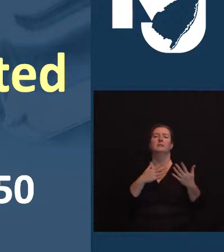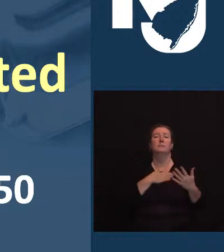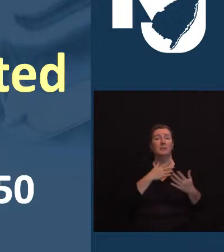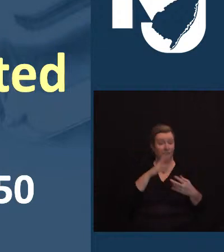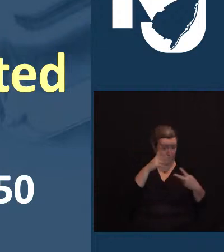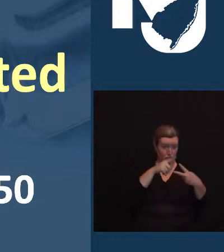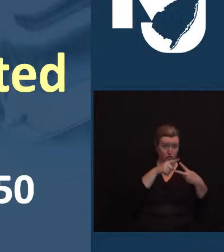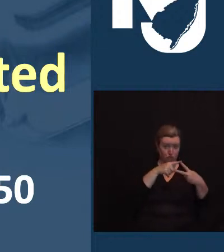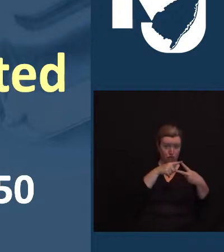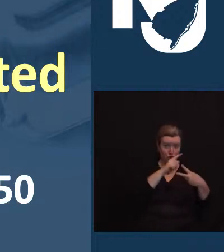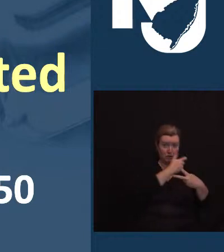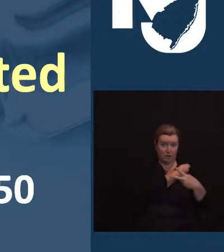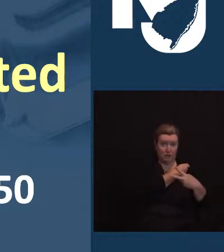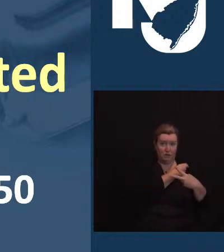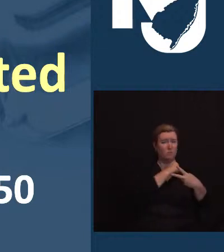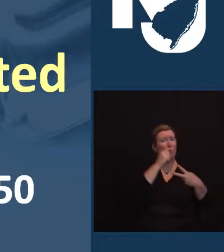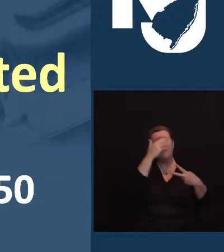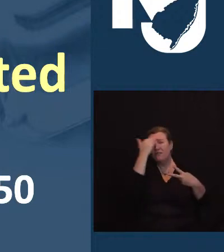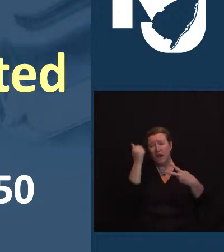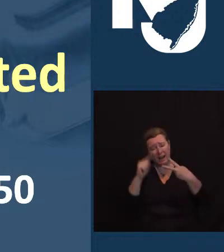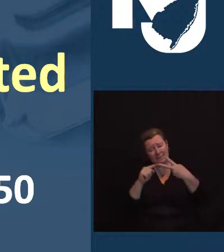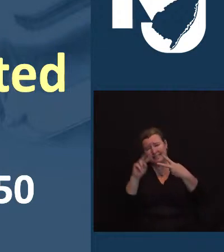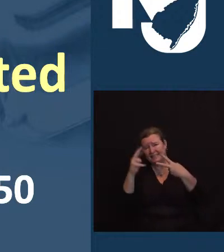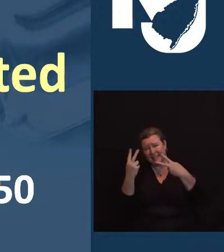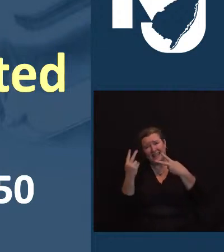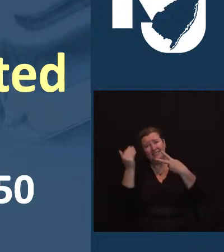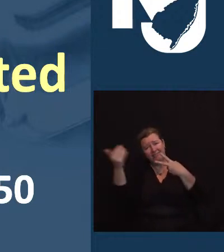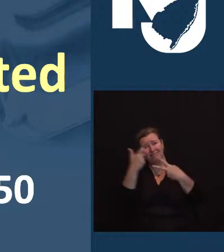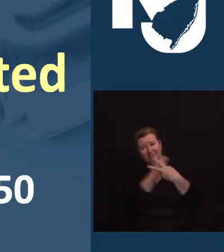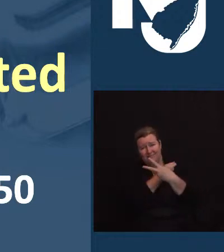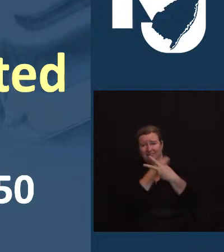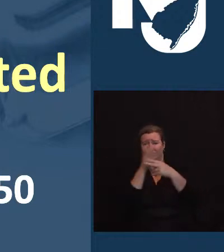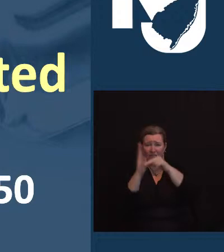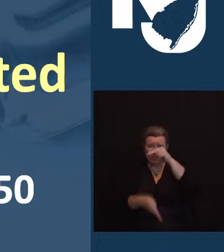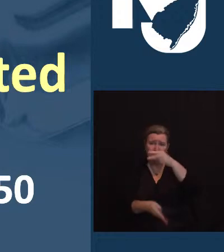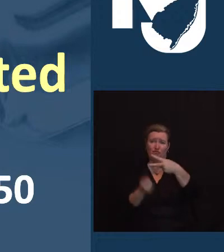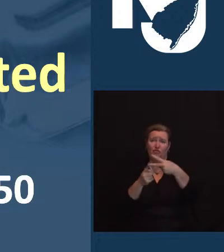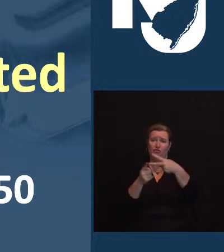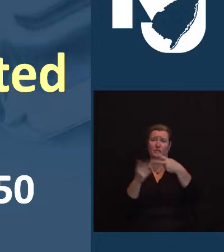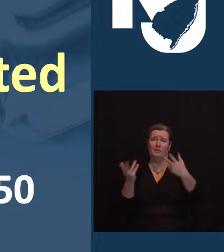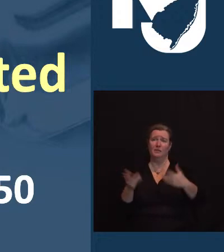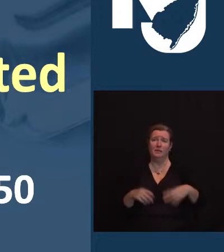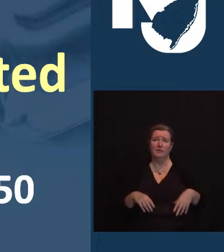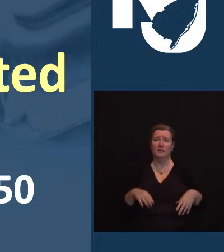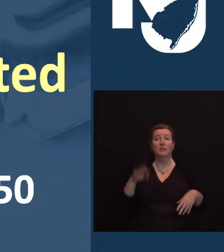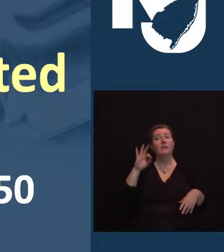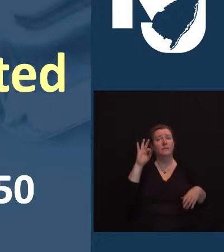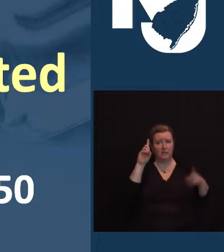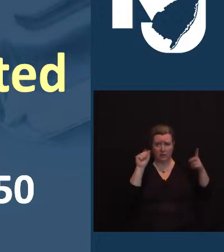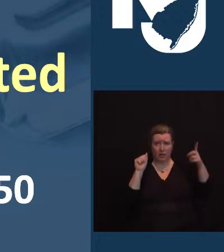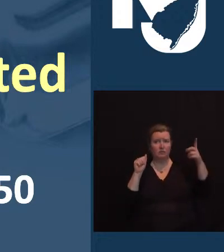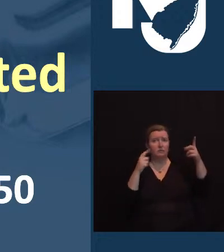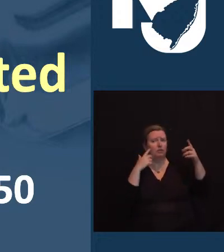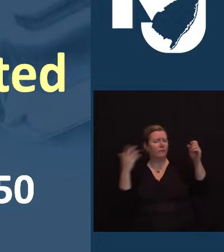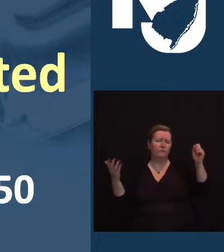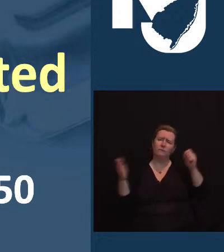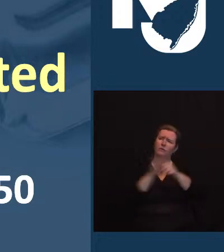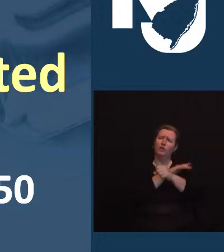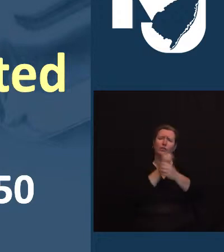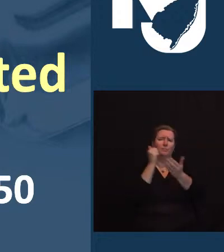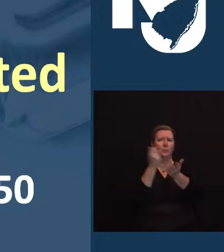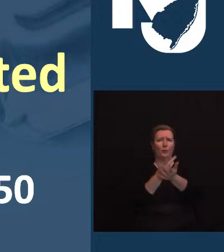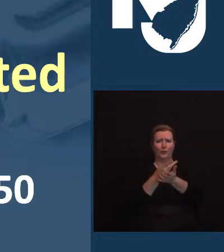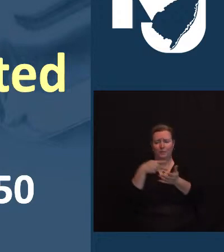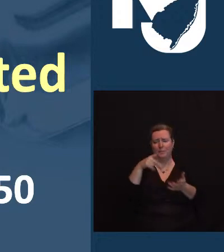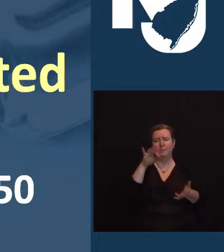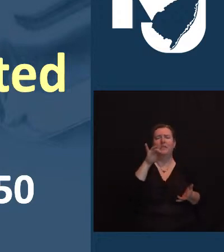scheduled to receive it. And we also welcome the FDA's full approval of the Pfizer vaccine, and we hope this will spur more